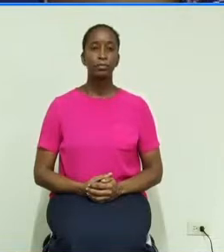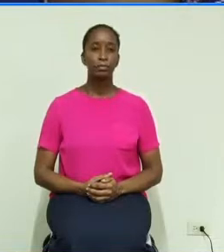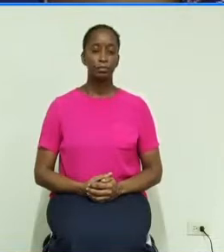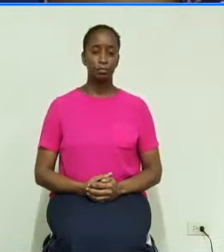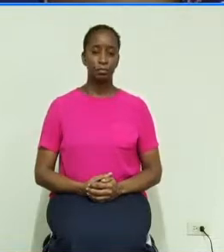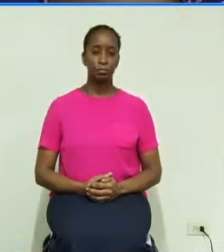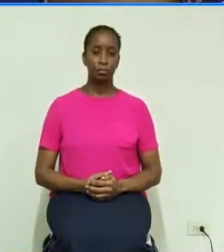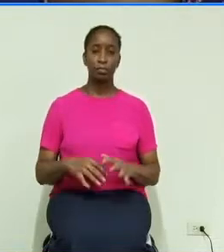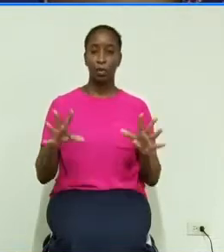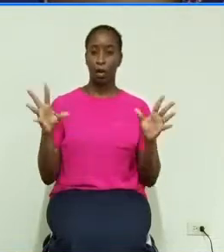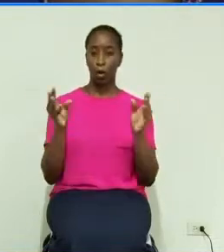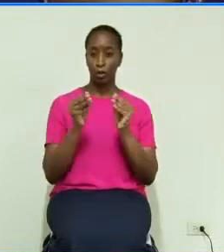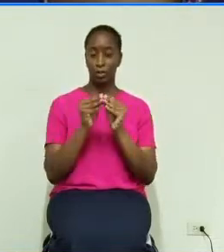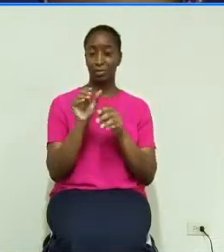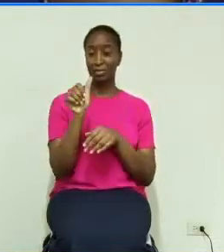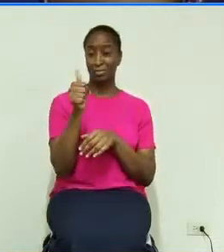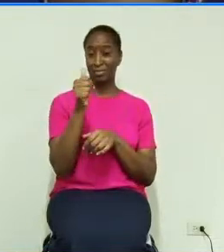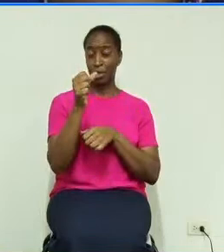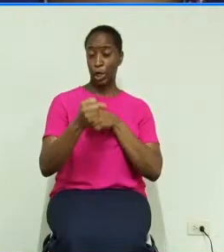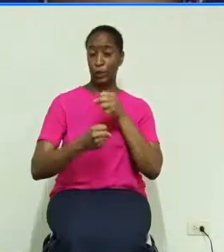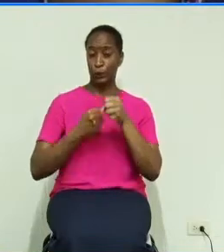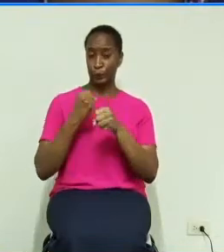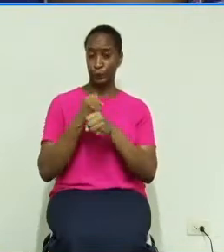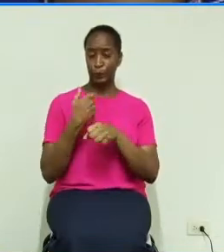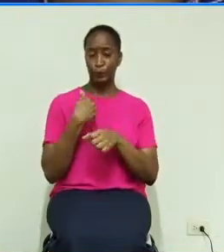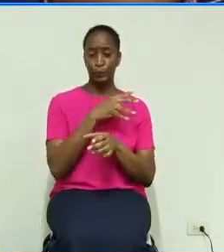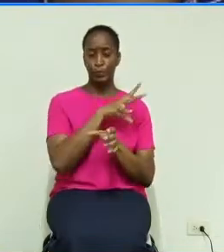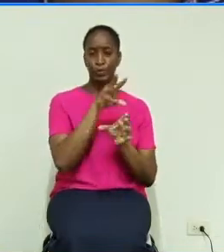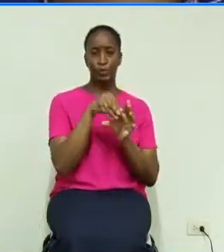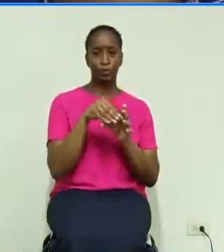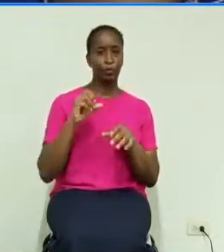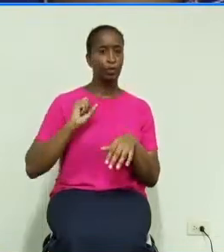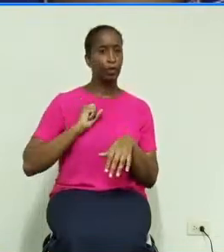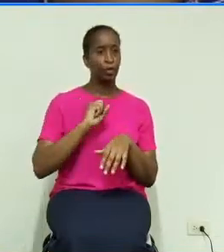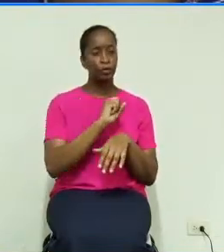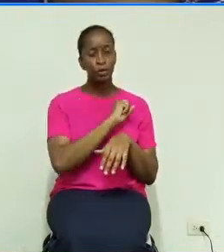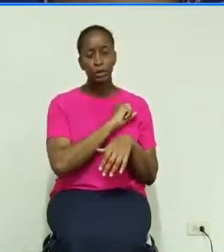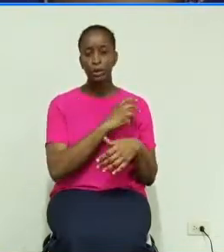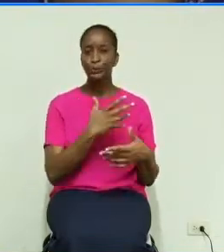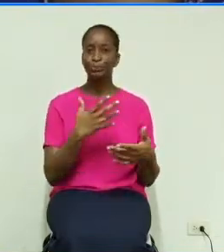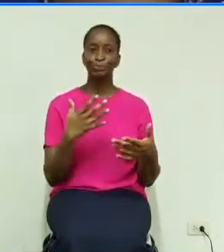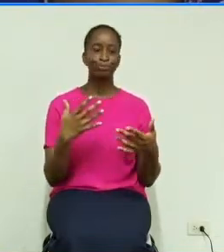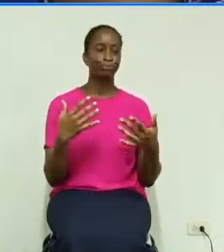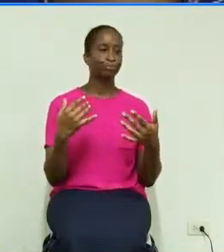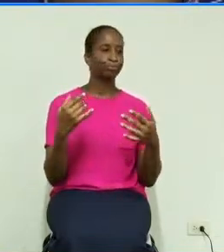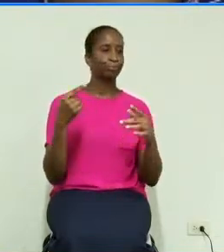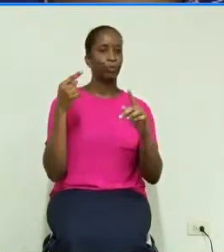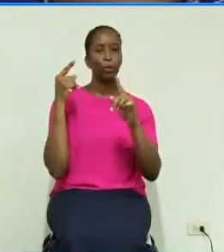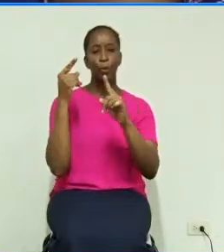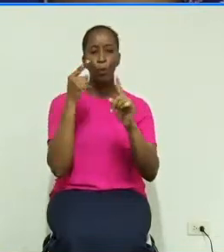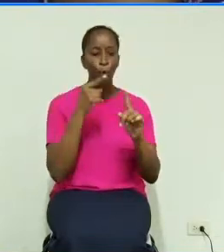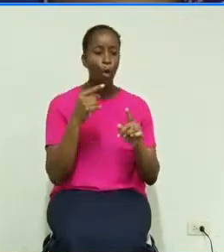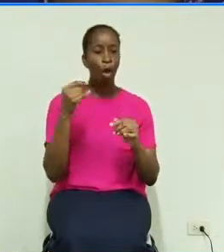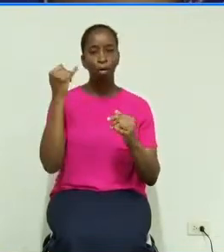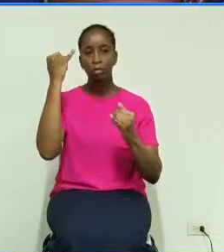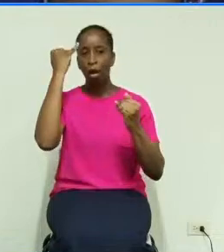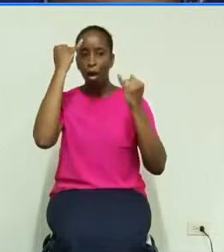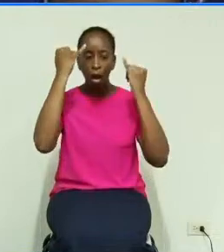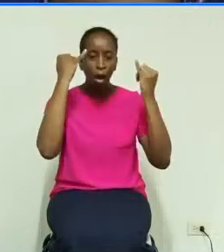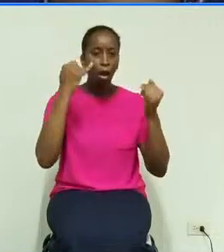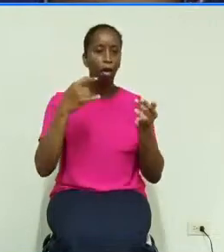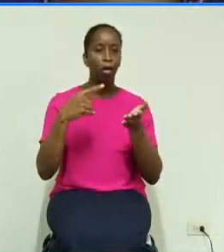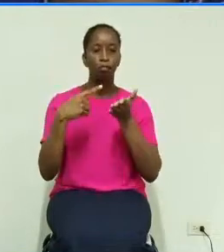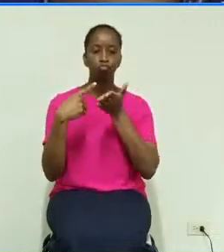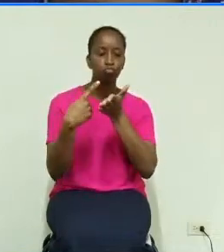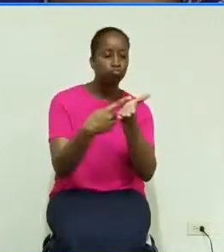debated various topics, while we argued, vigorously represented, we also took the